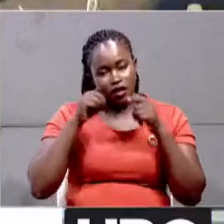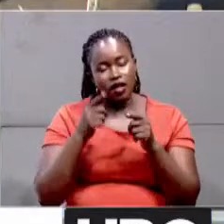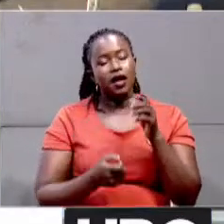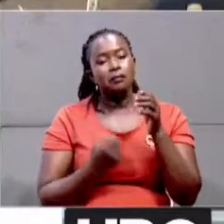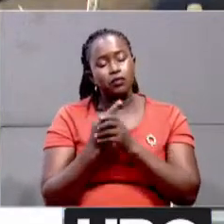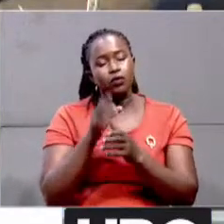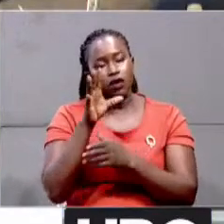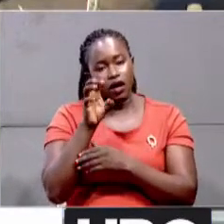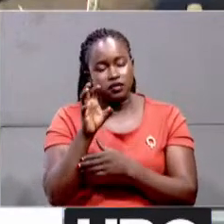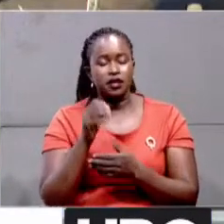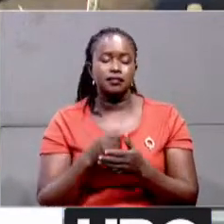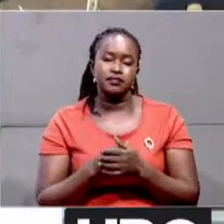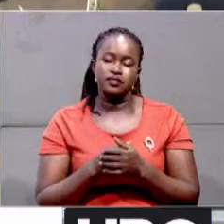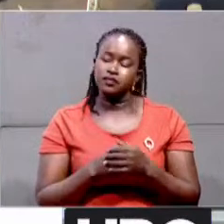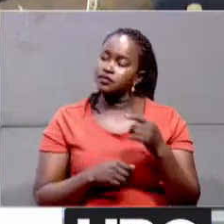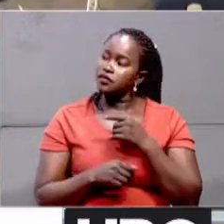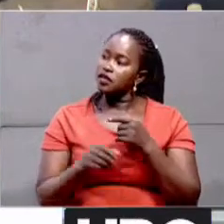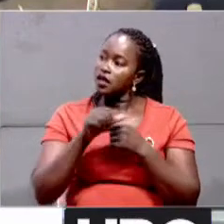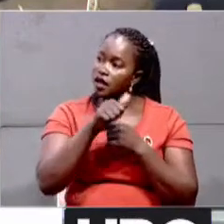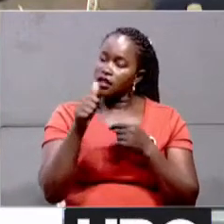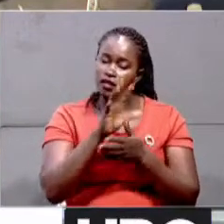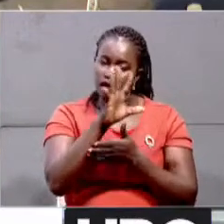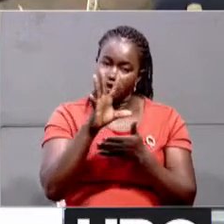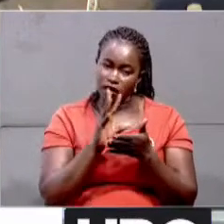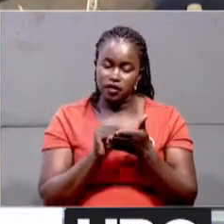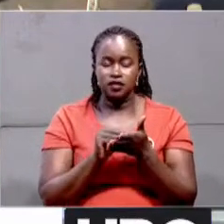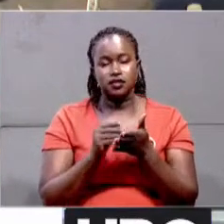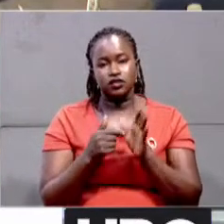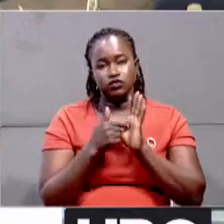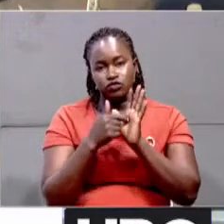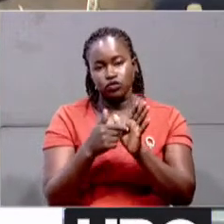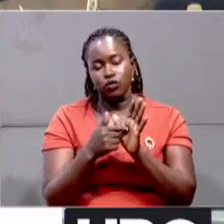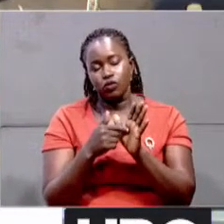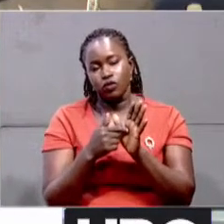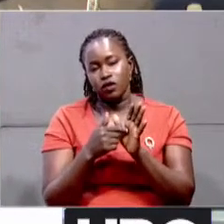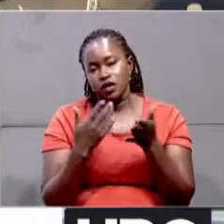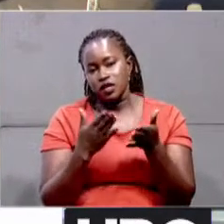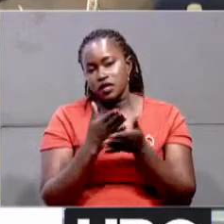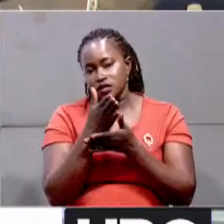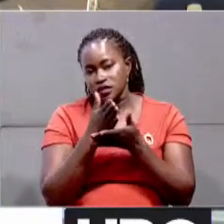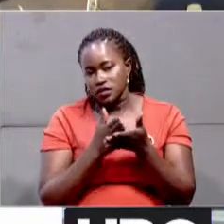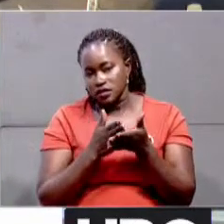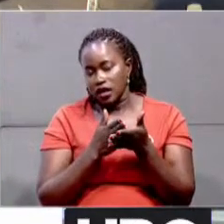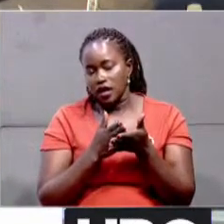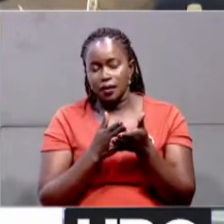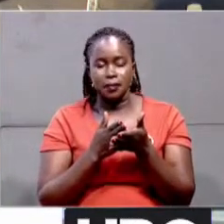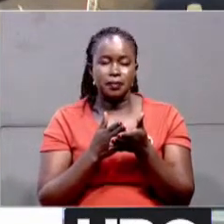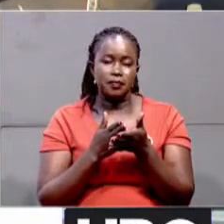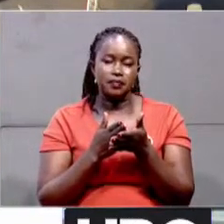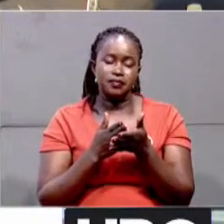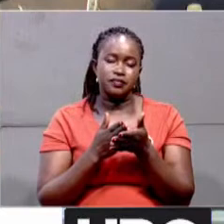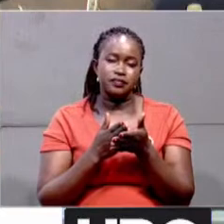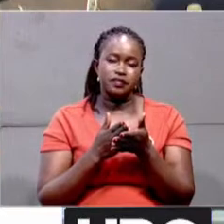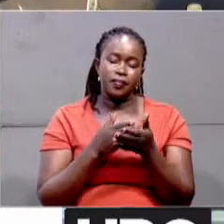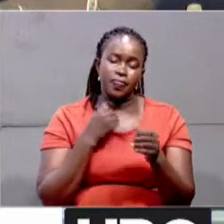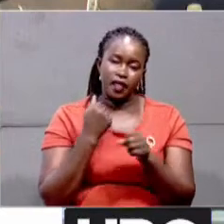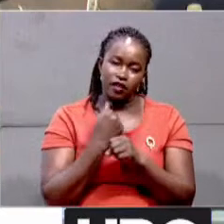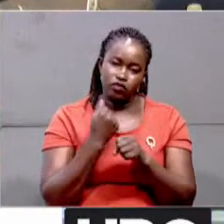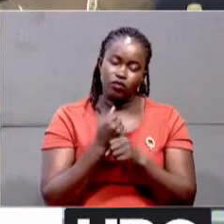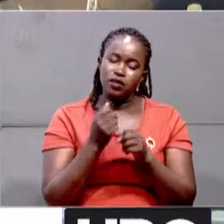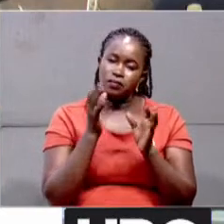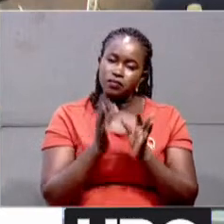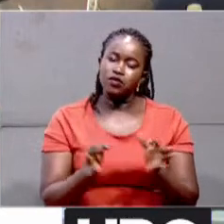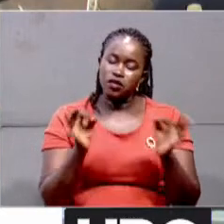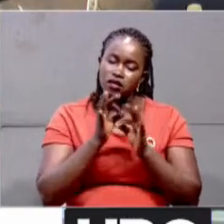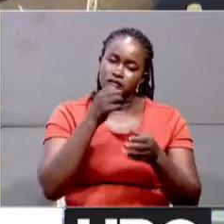causing cancer. Further analysis has showed that some interventions are doing critical activities